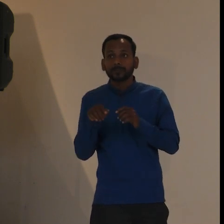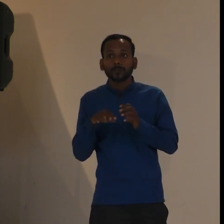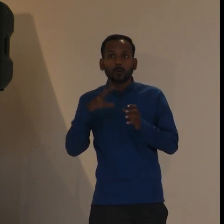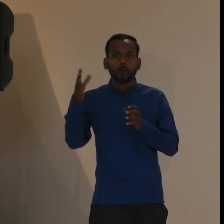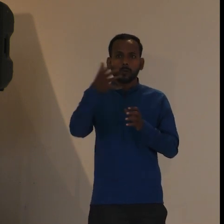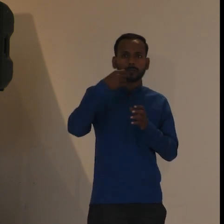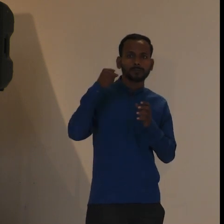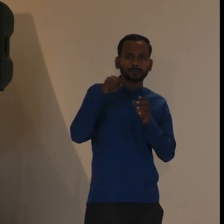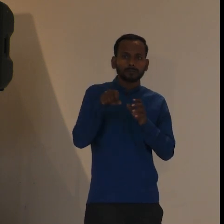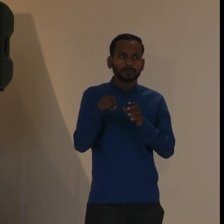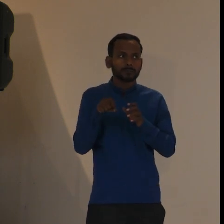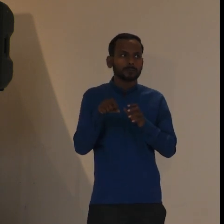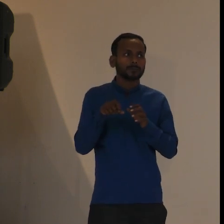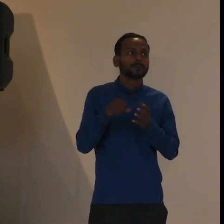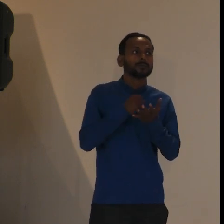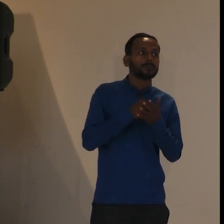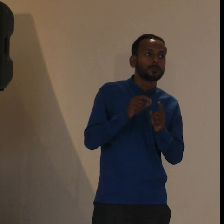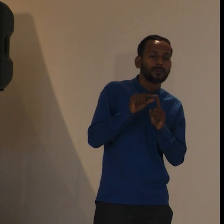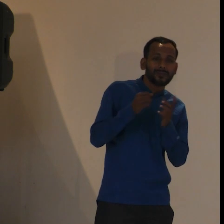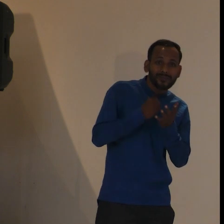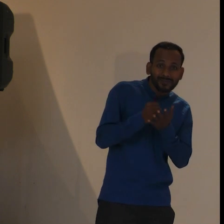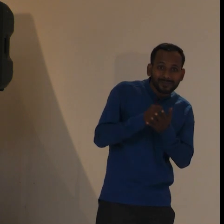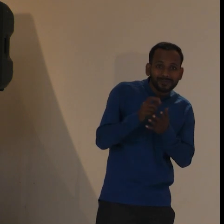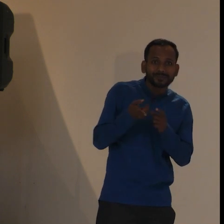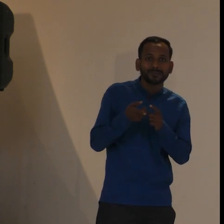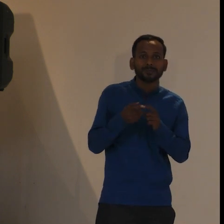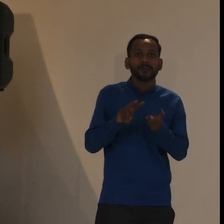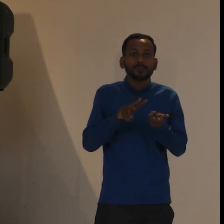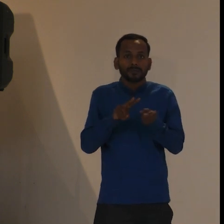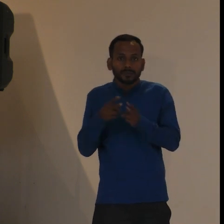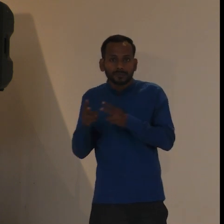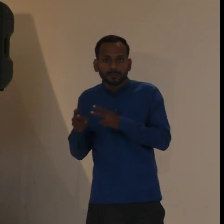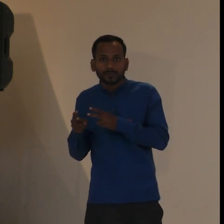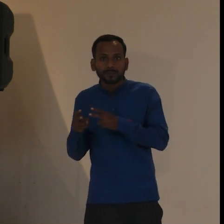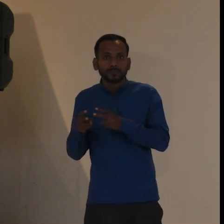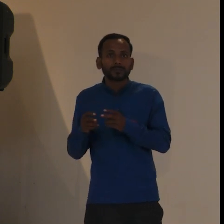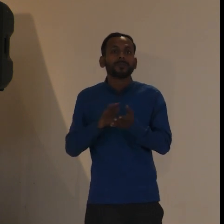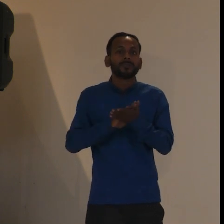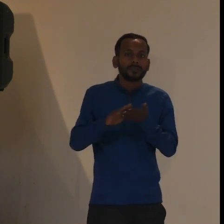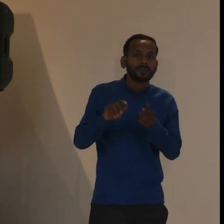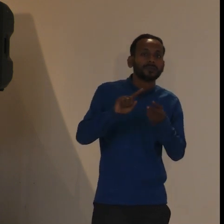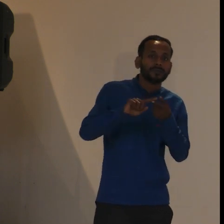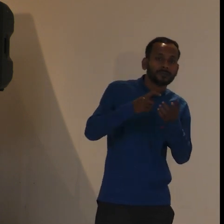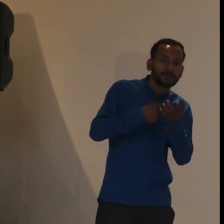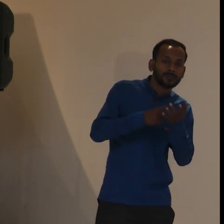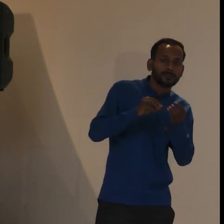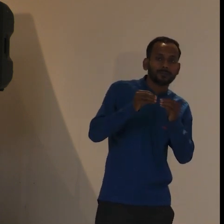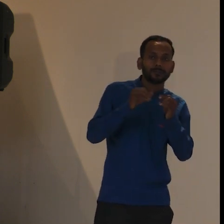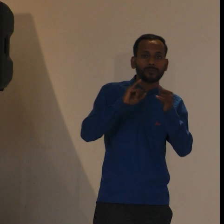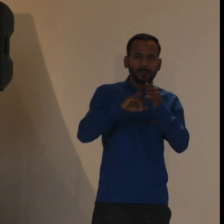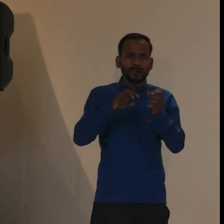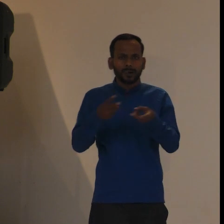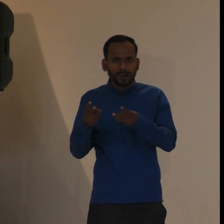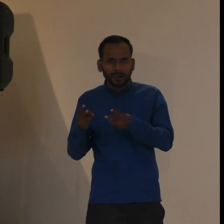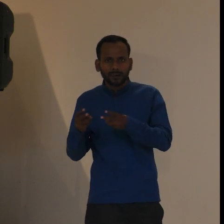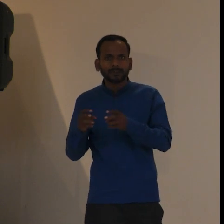had the more practical aspect of, taking different herbs or concoctions and things like that, and two,